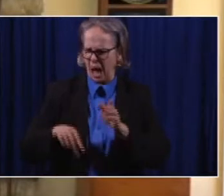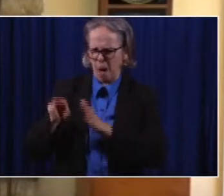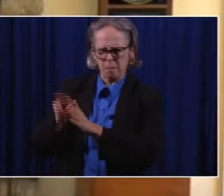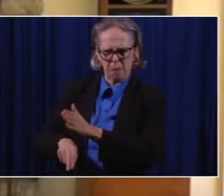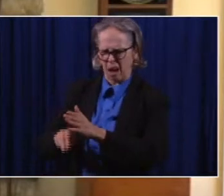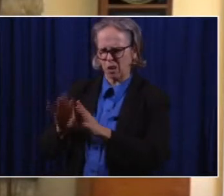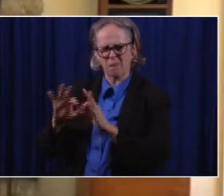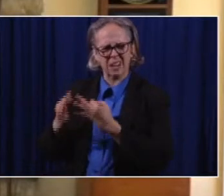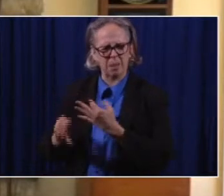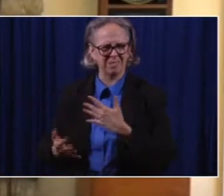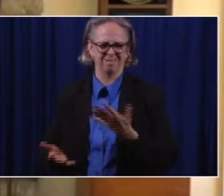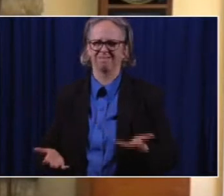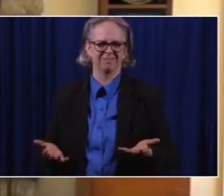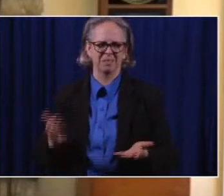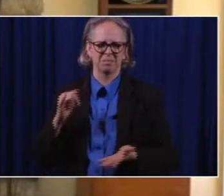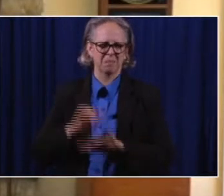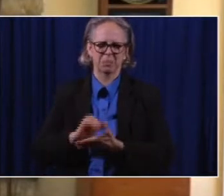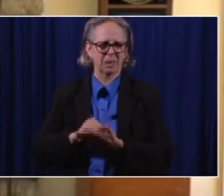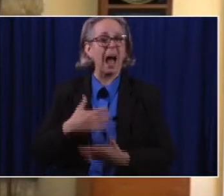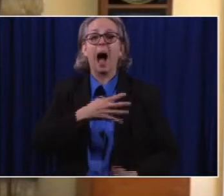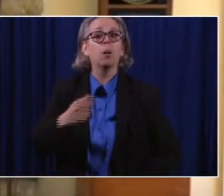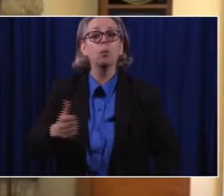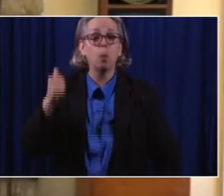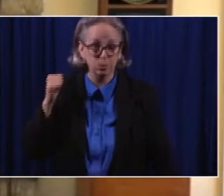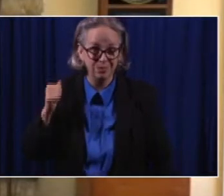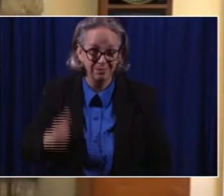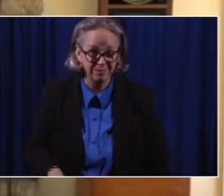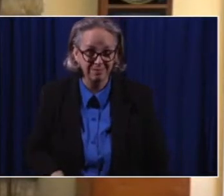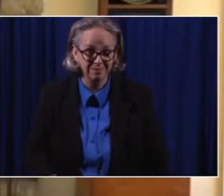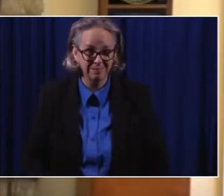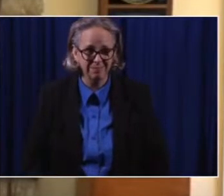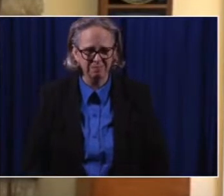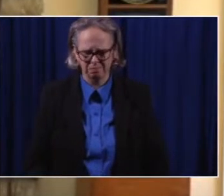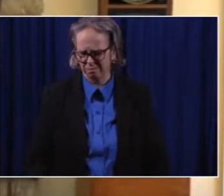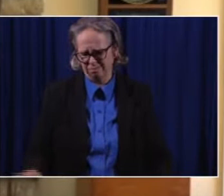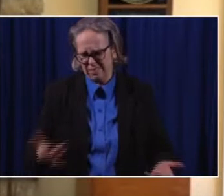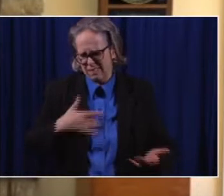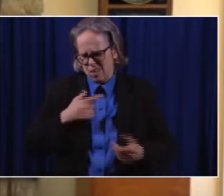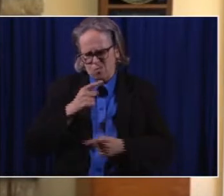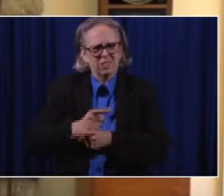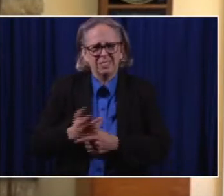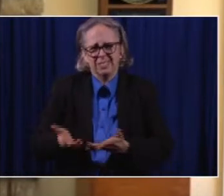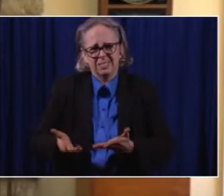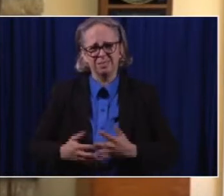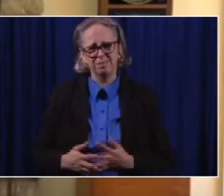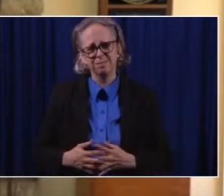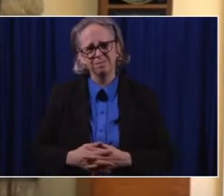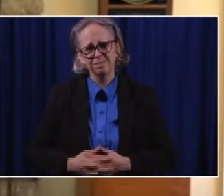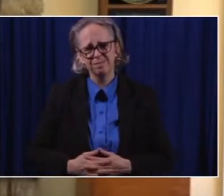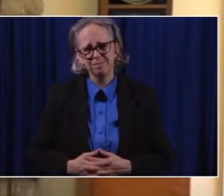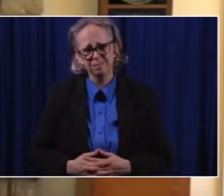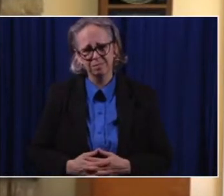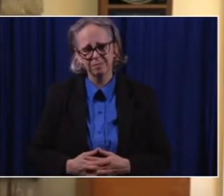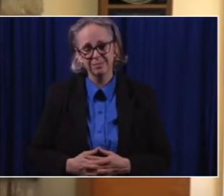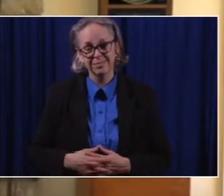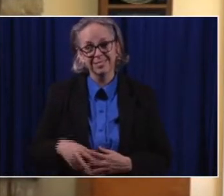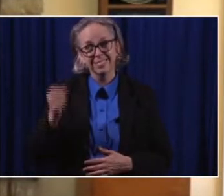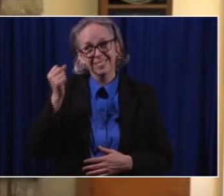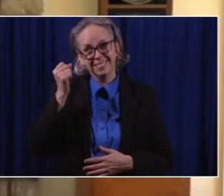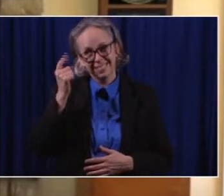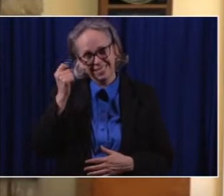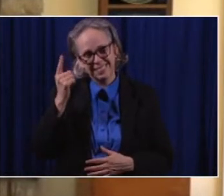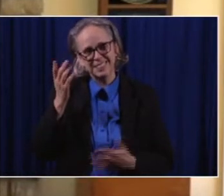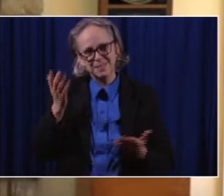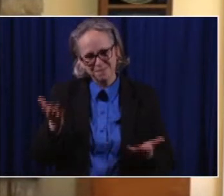a ceremony. Not going to do that. Not going to do that. Not right. Not right. But we can